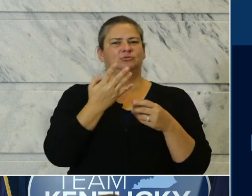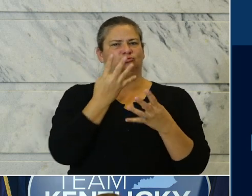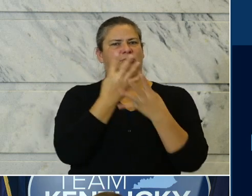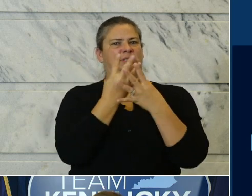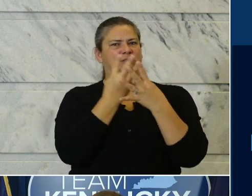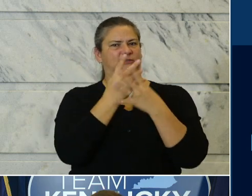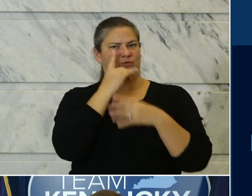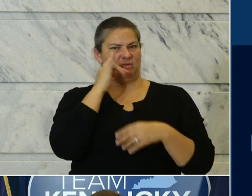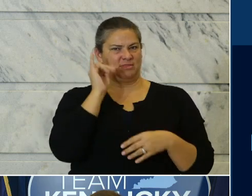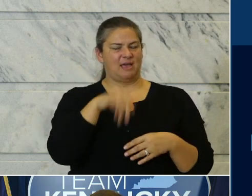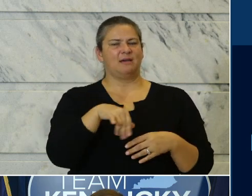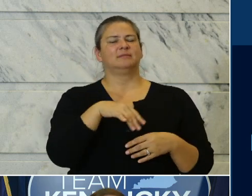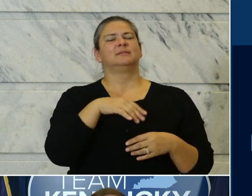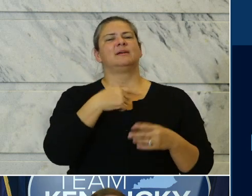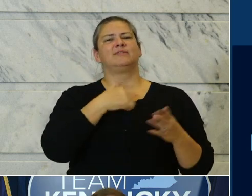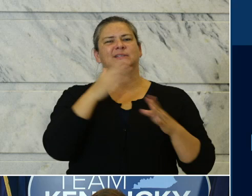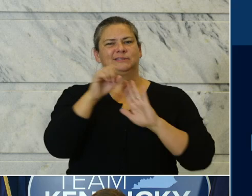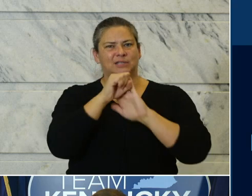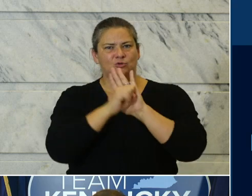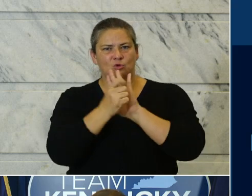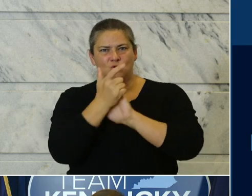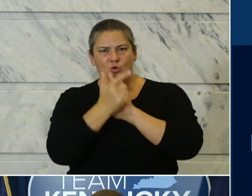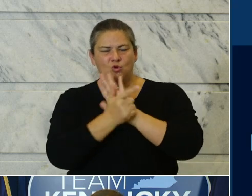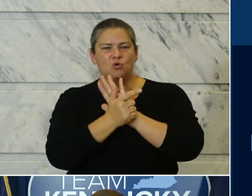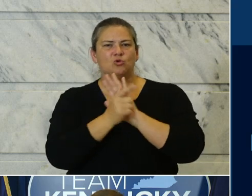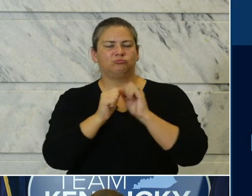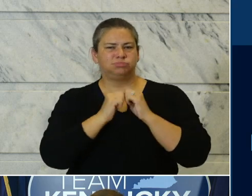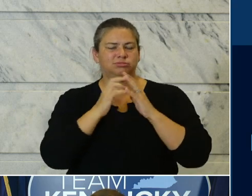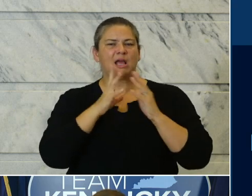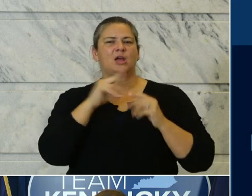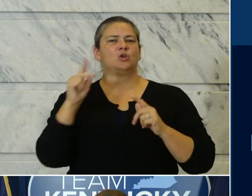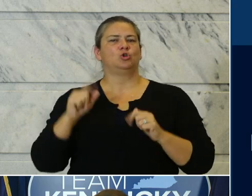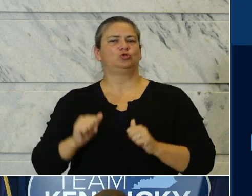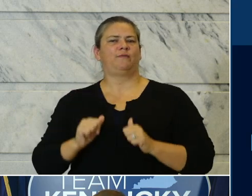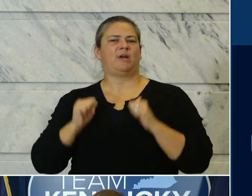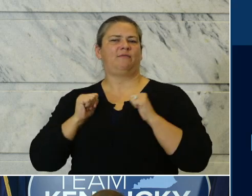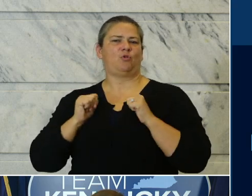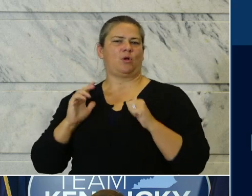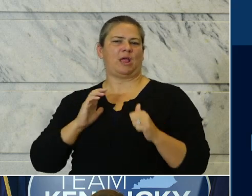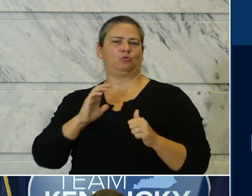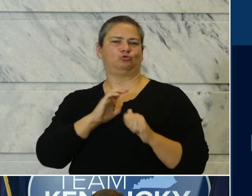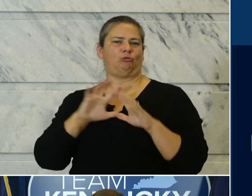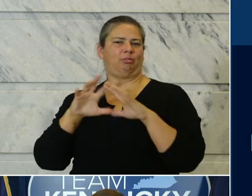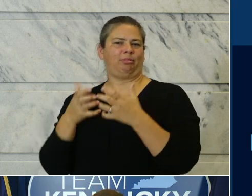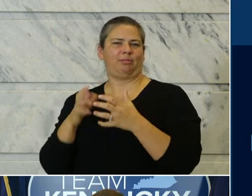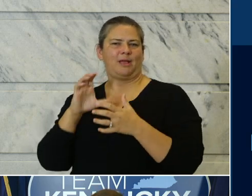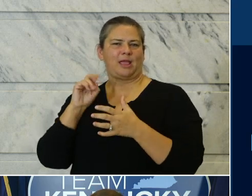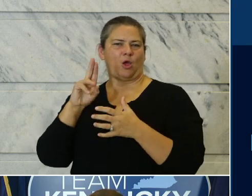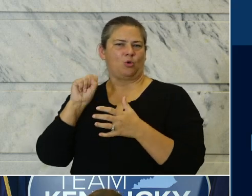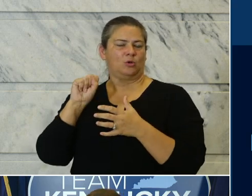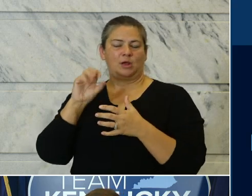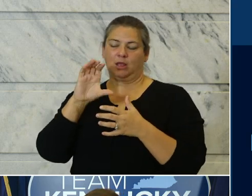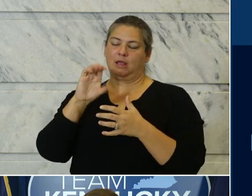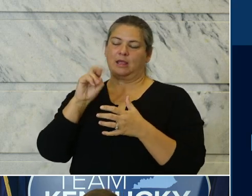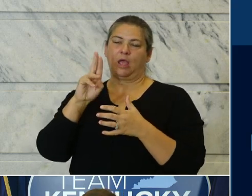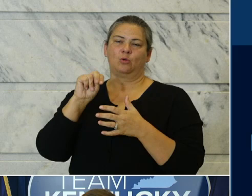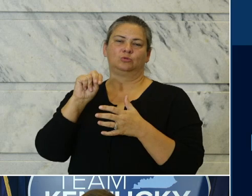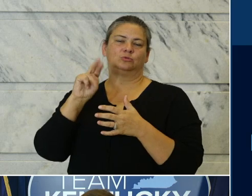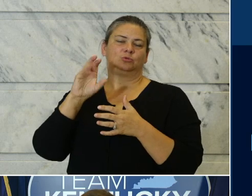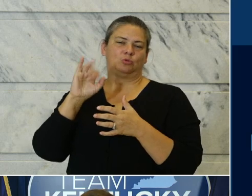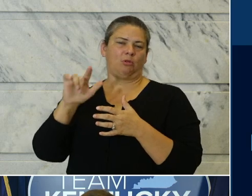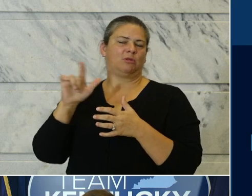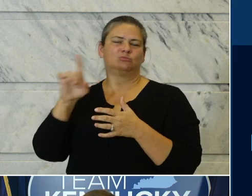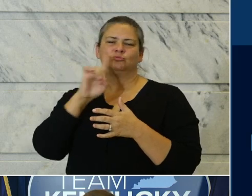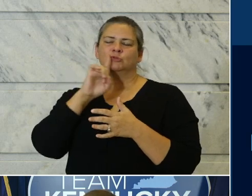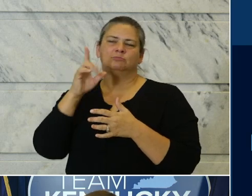continues today. Also started the Survivors Council. I got to speak to one of those members again just the other day. They do incredible work lifting